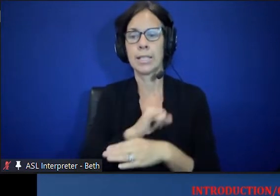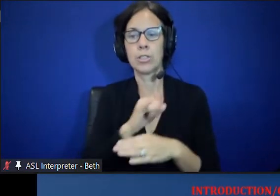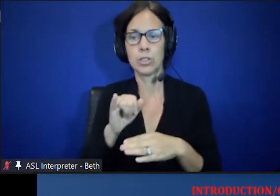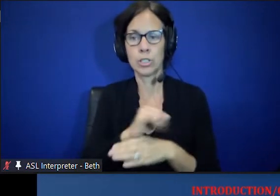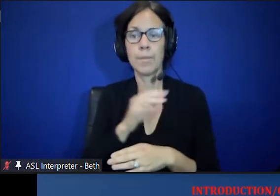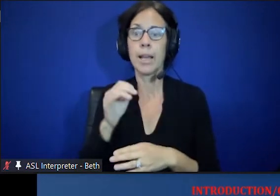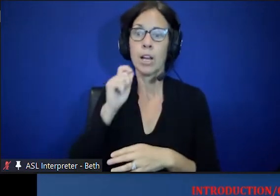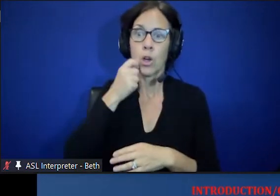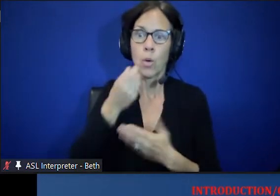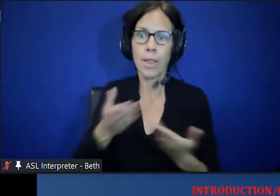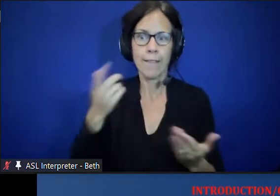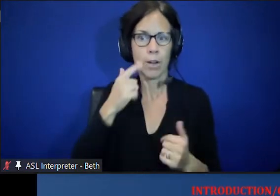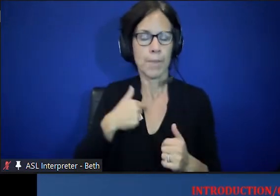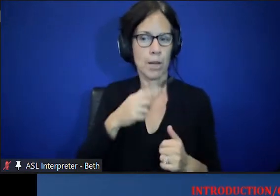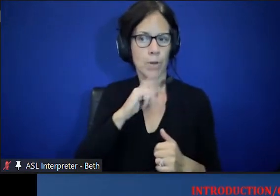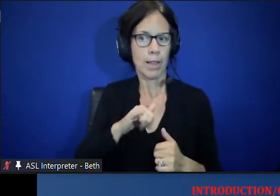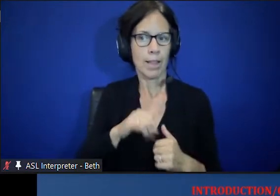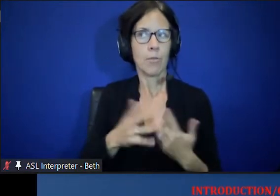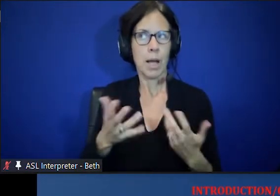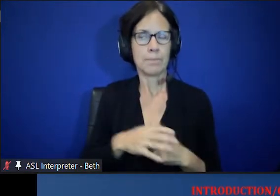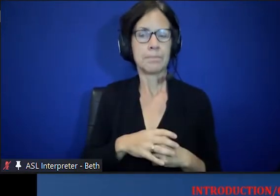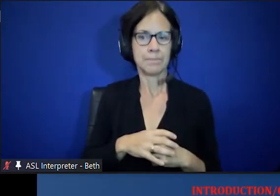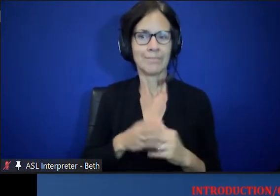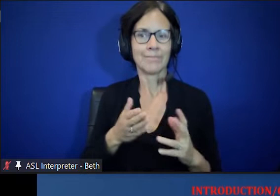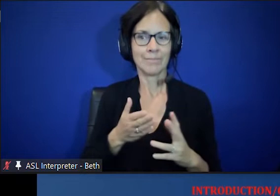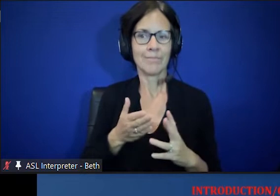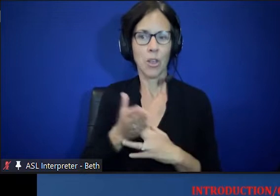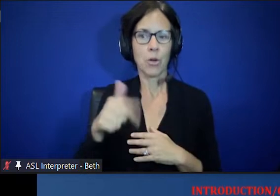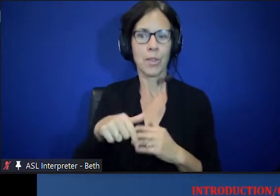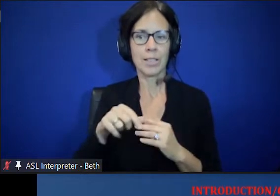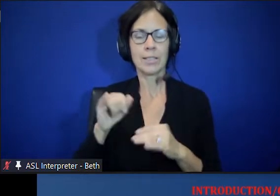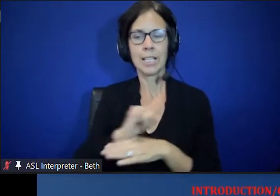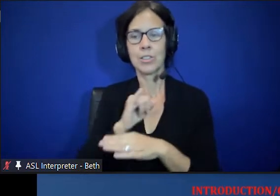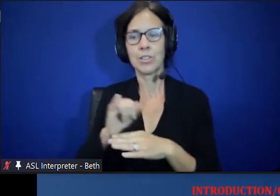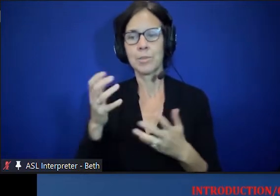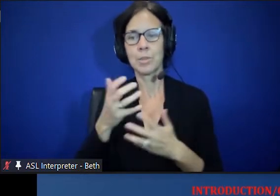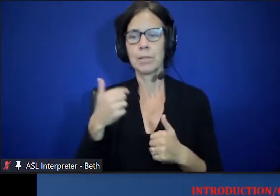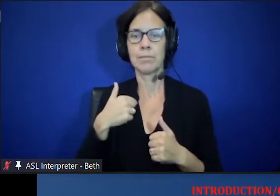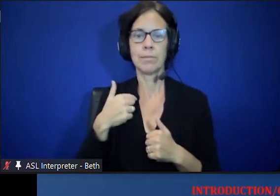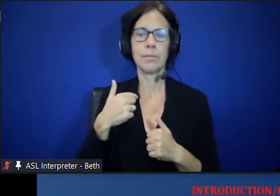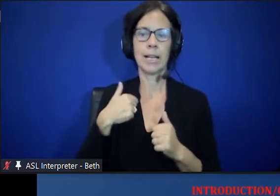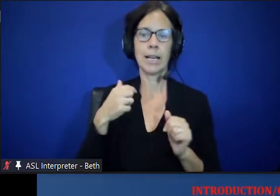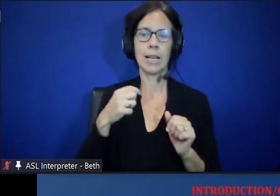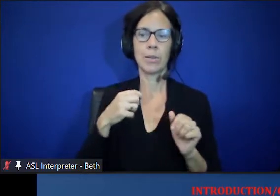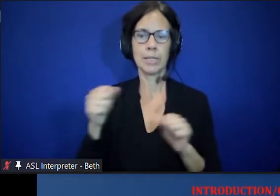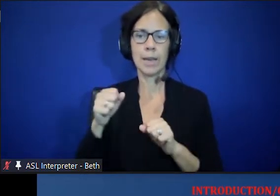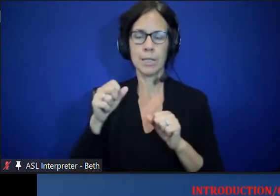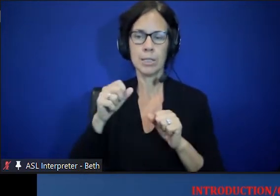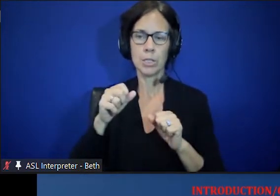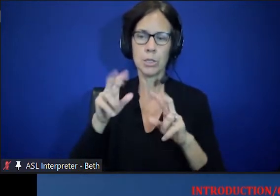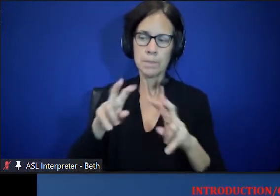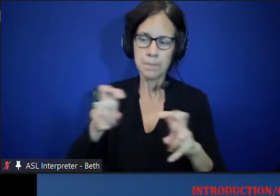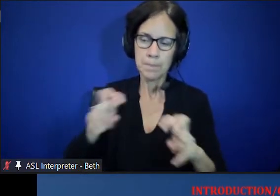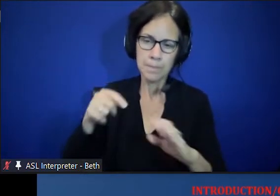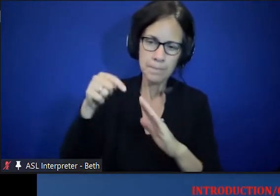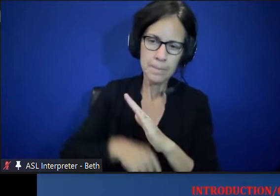And then the really cool thing for me that I did throughout this internship was I got to kind of look in depth at one patient that